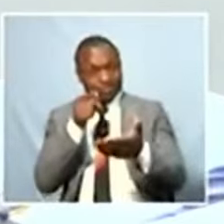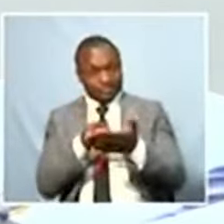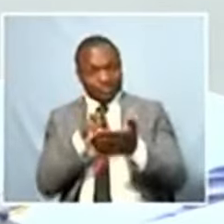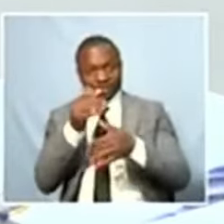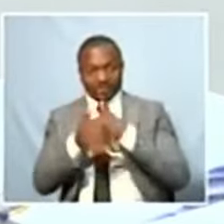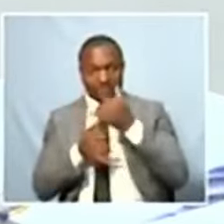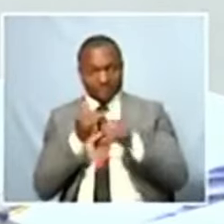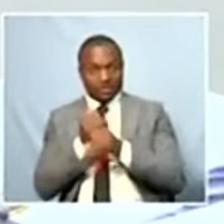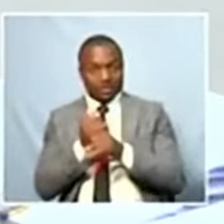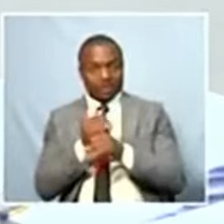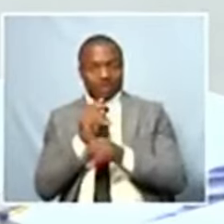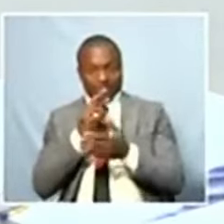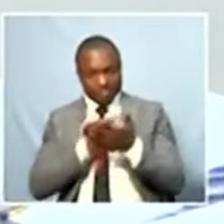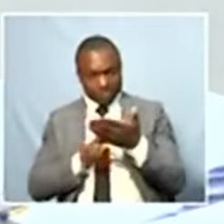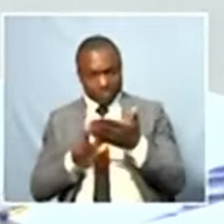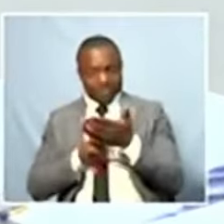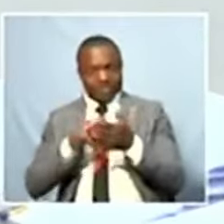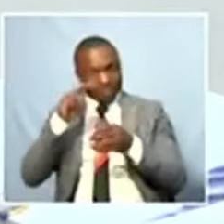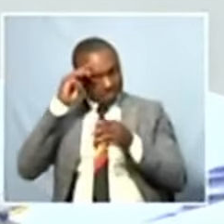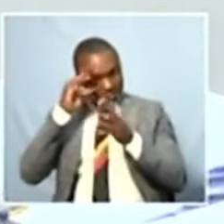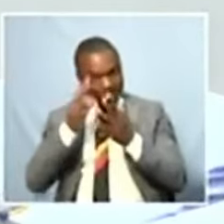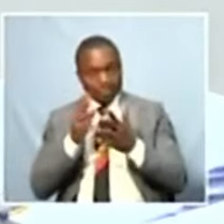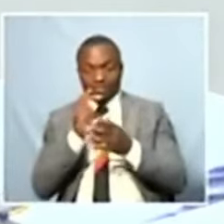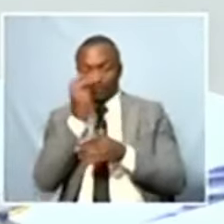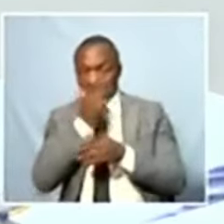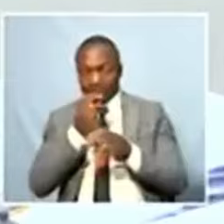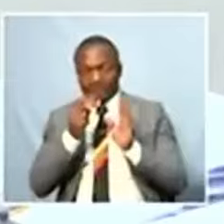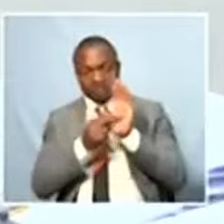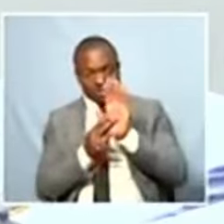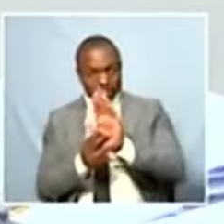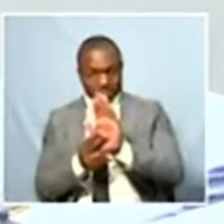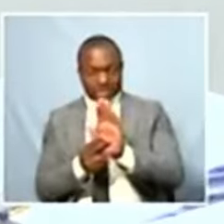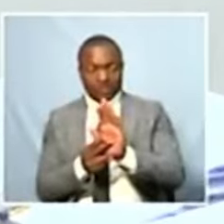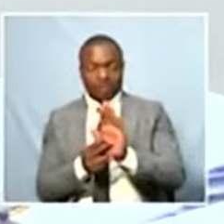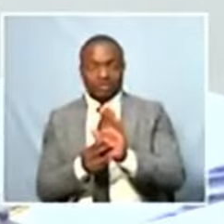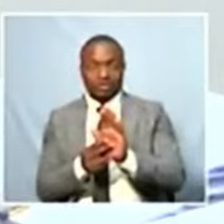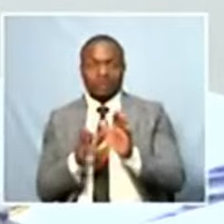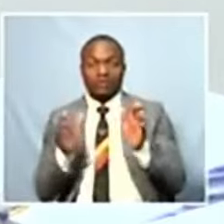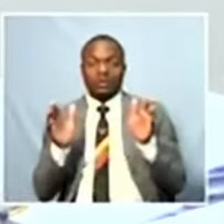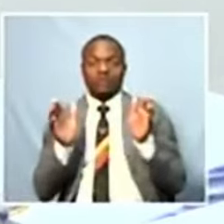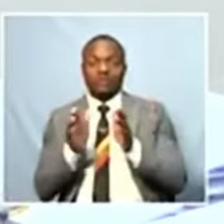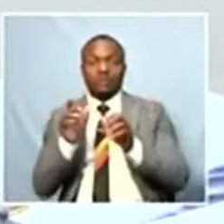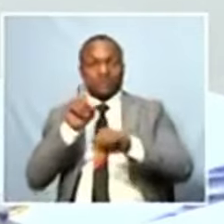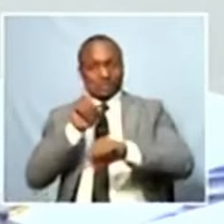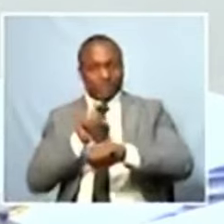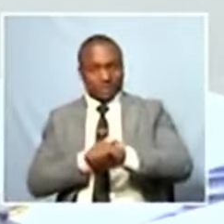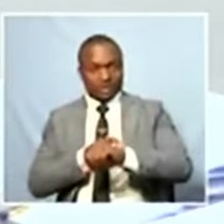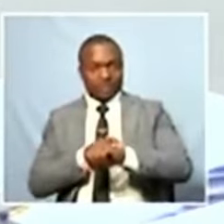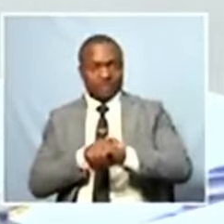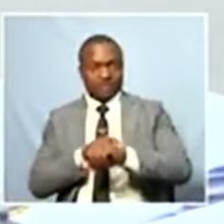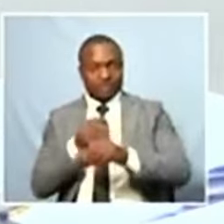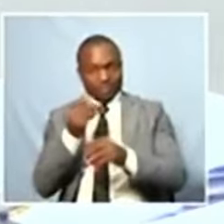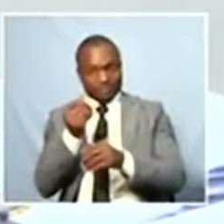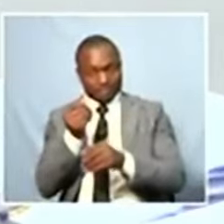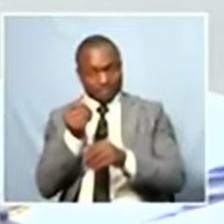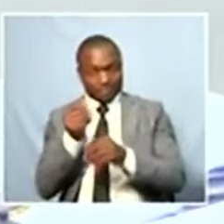read the minister's speech, he did indicate in the speech that there will be a medium-term revenue